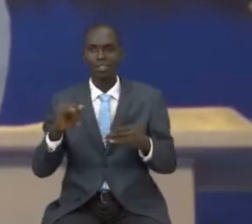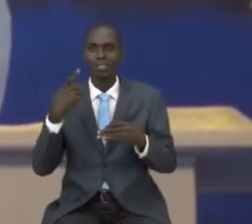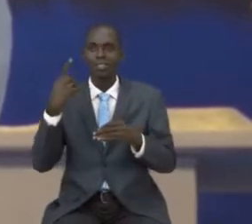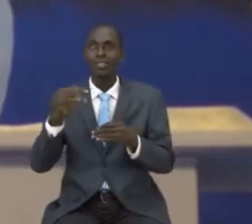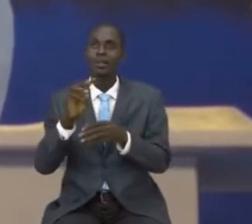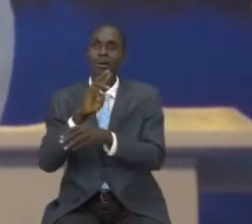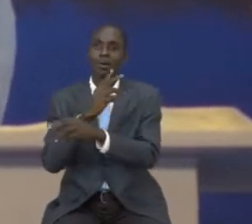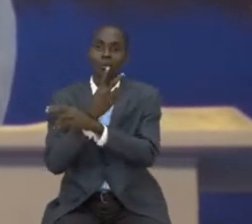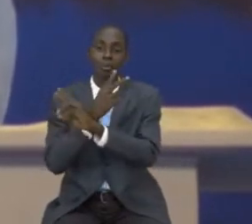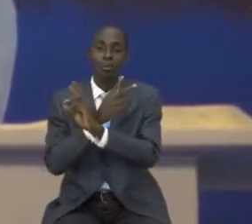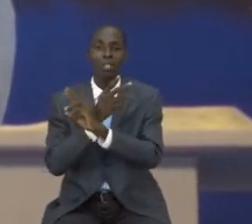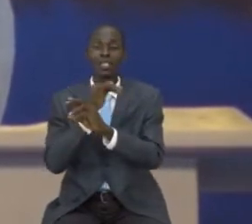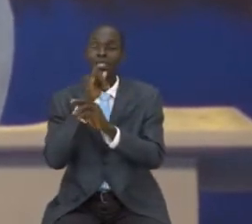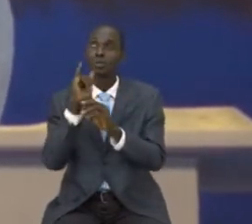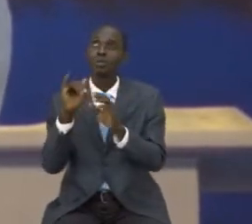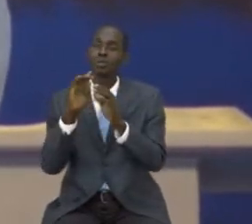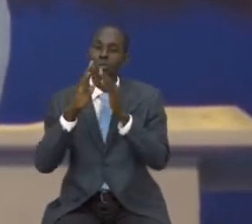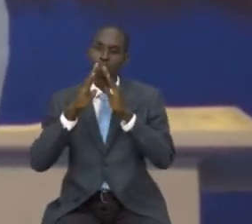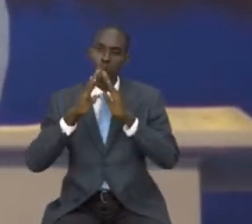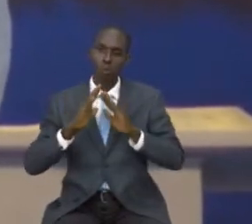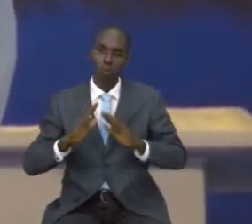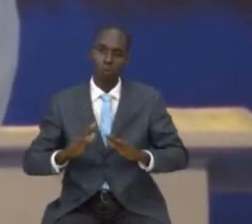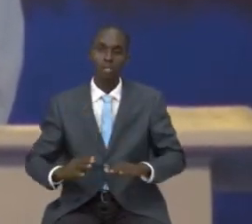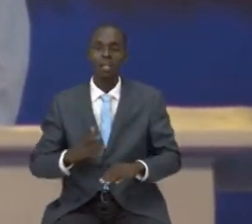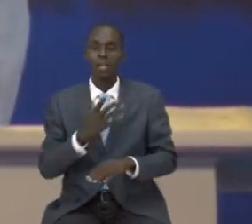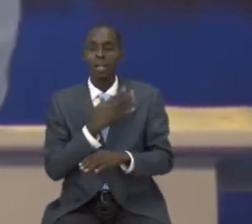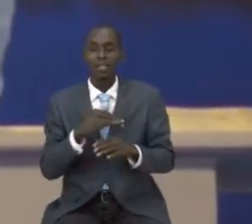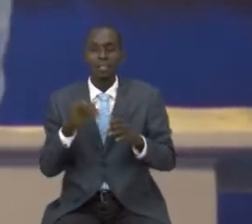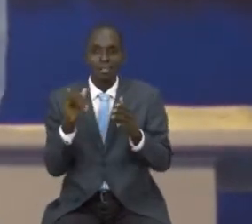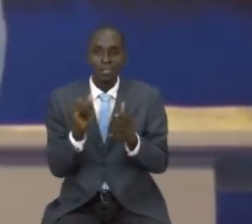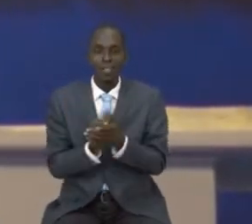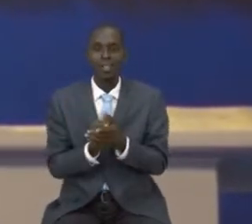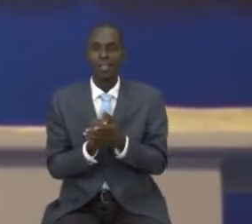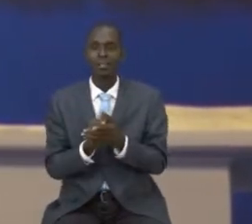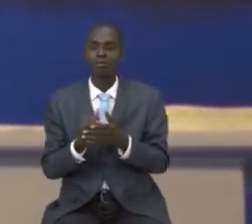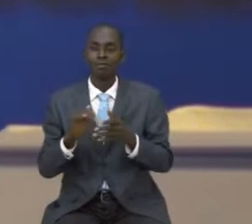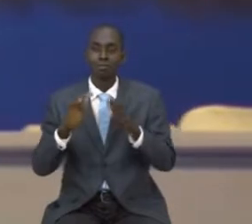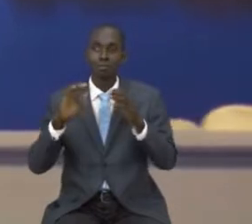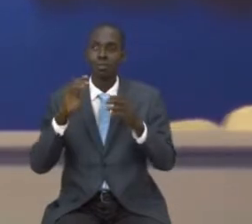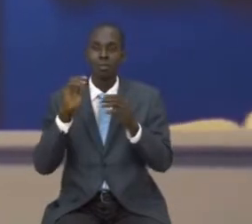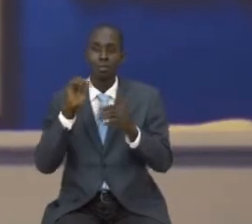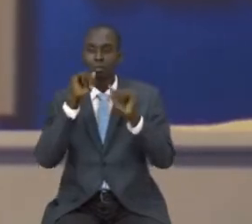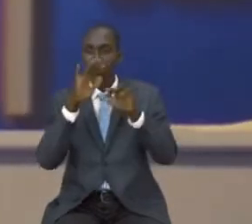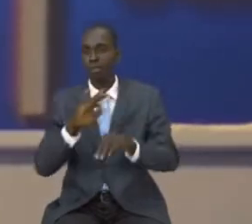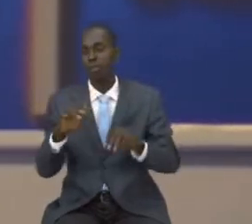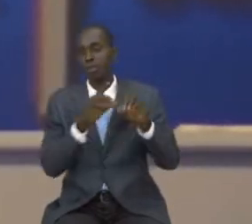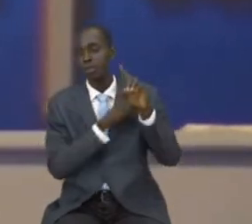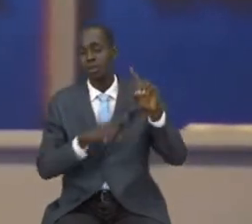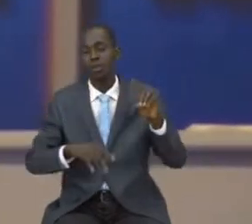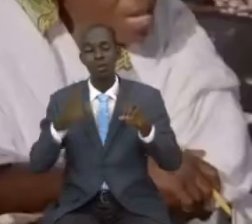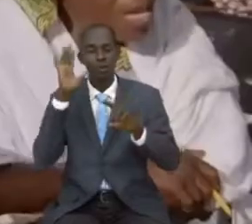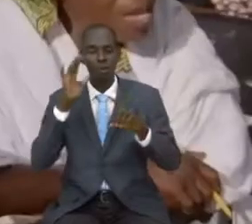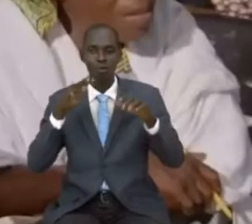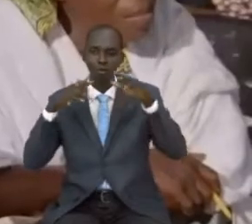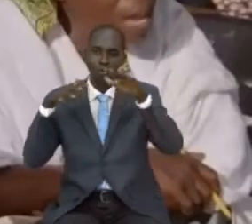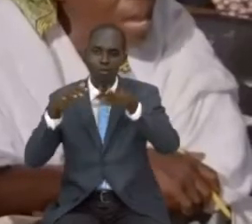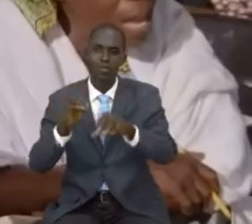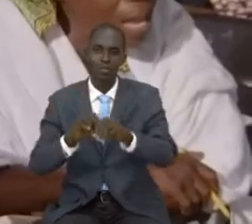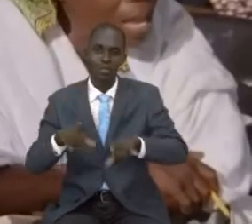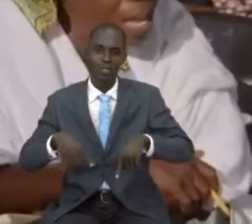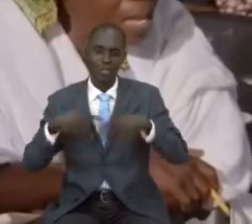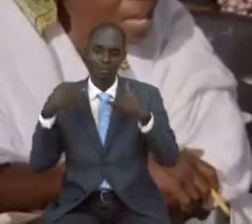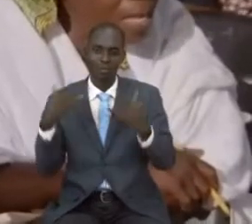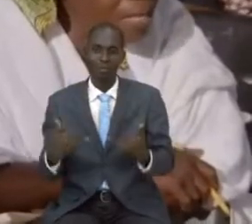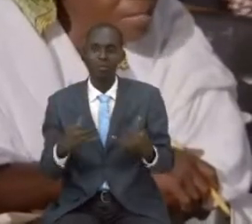and then the cool virtue of the Lord will flow into your body right there tonight. And when